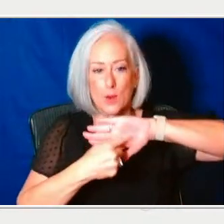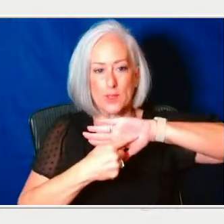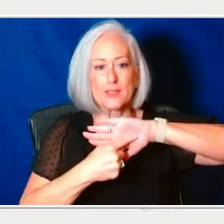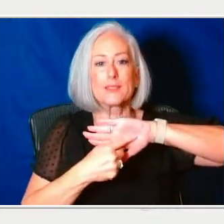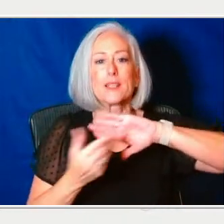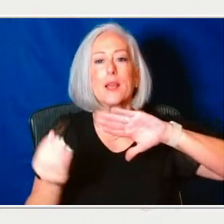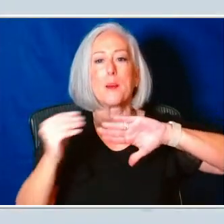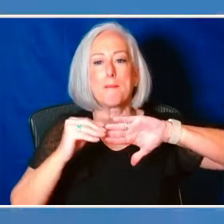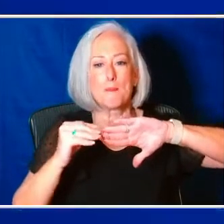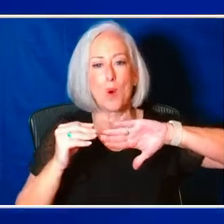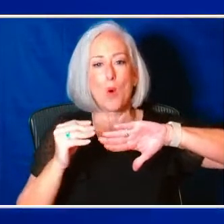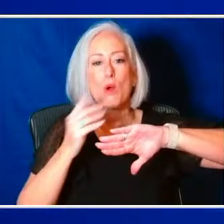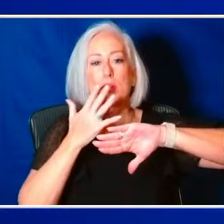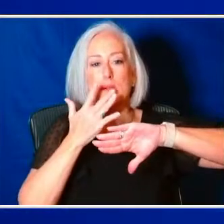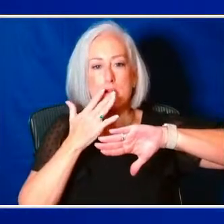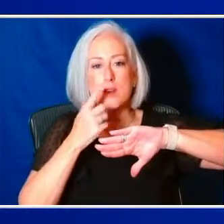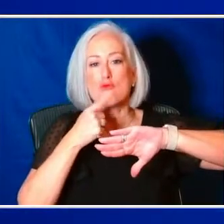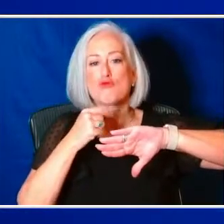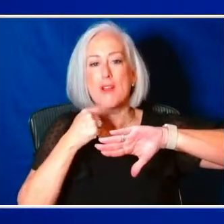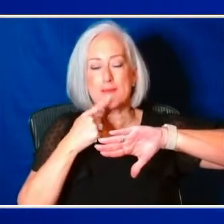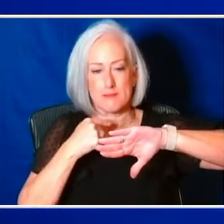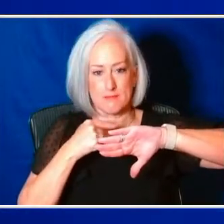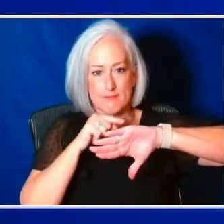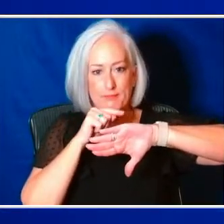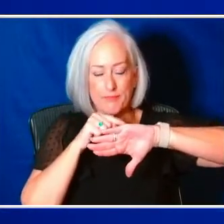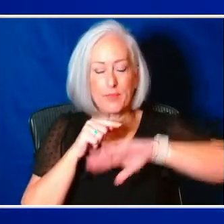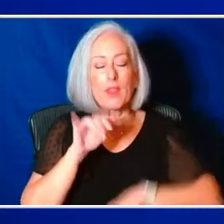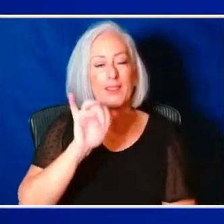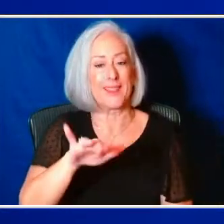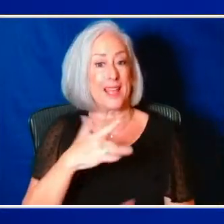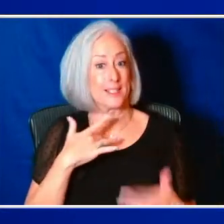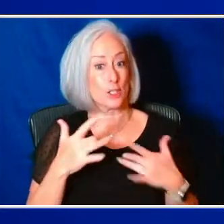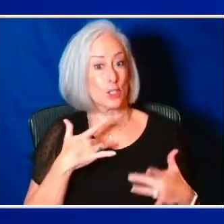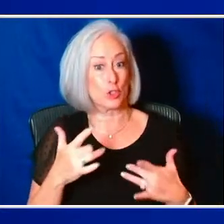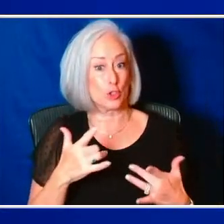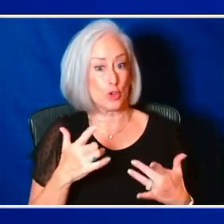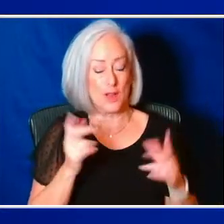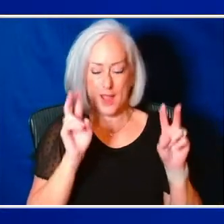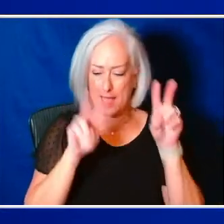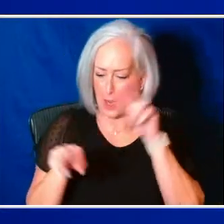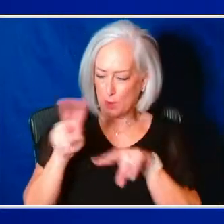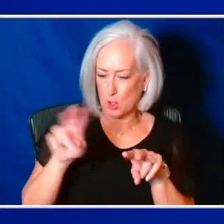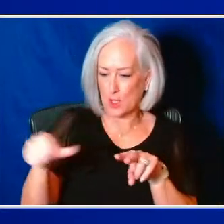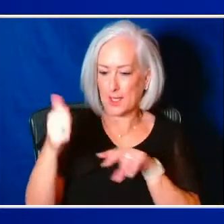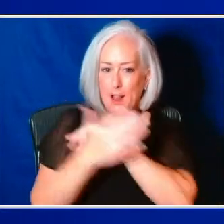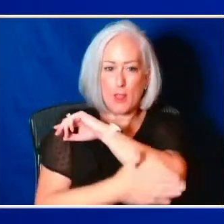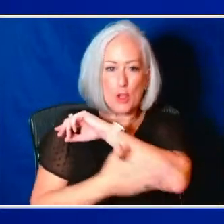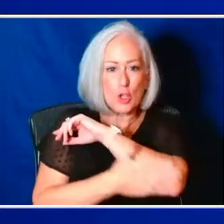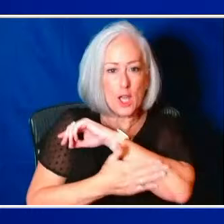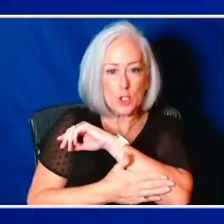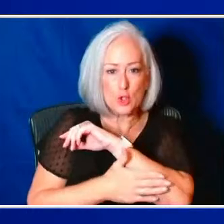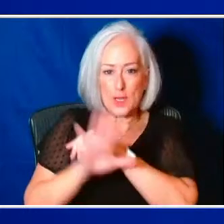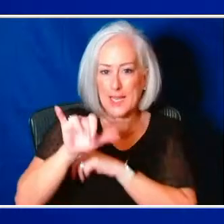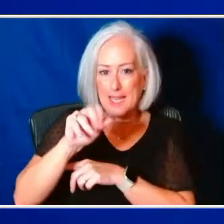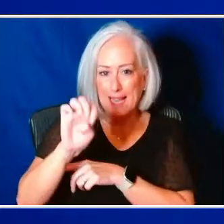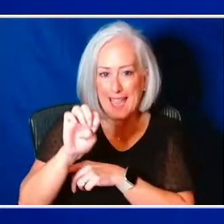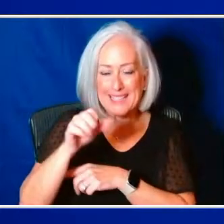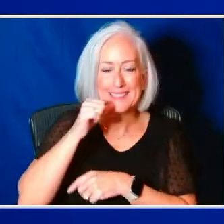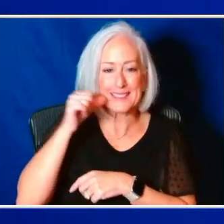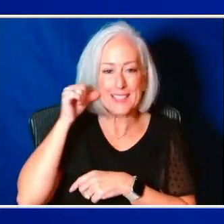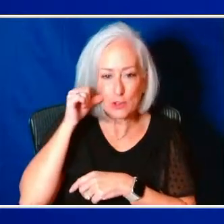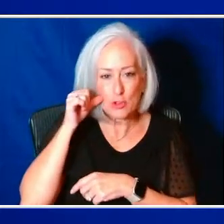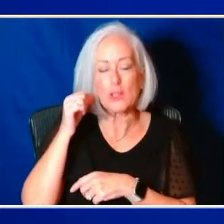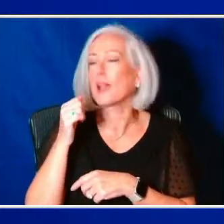exactly. And I think that is our concern. I was looking at some other countries' case counts yesterday, and we know that we tend to